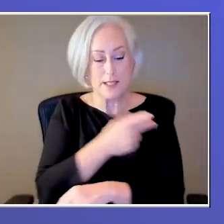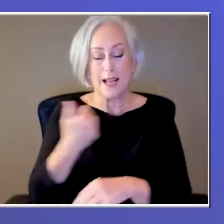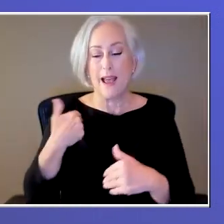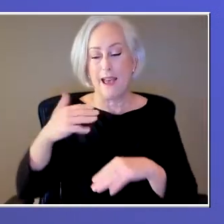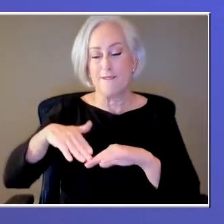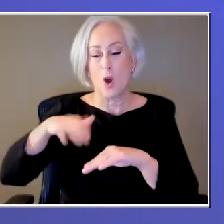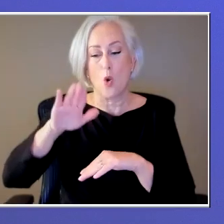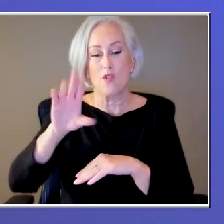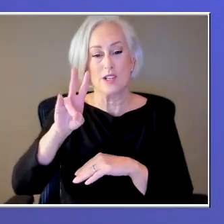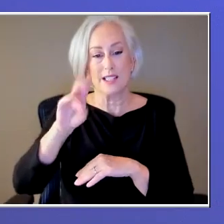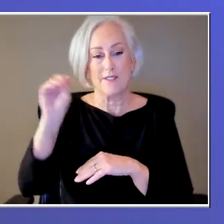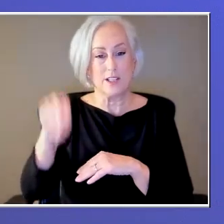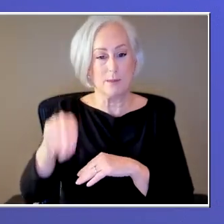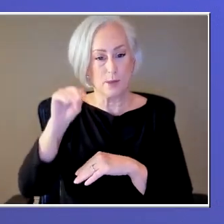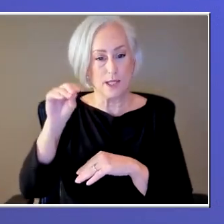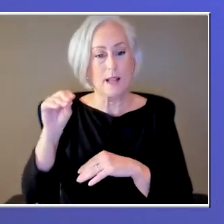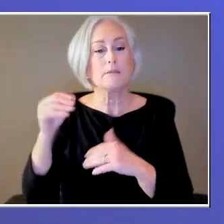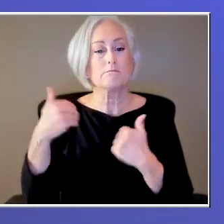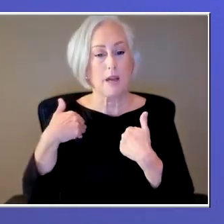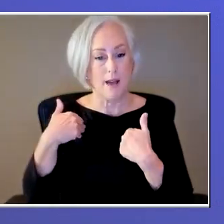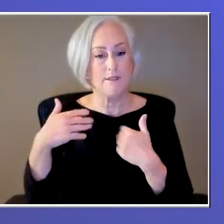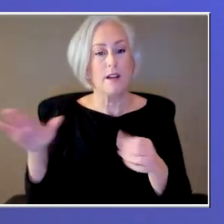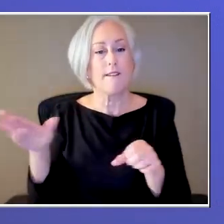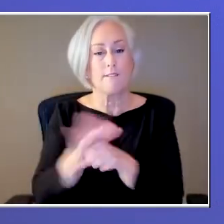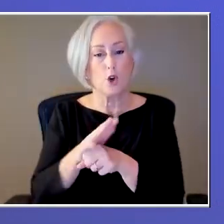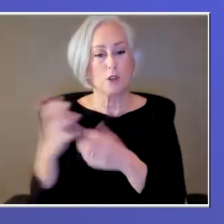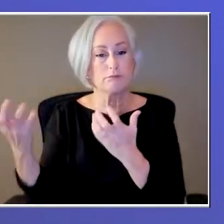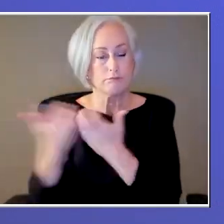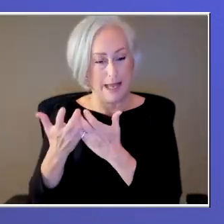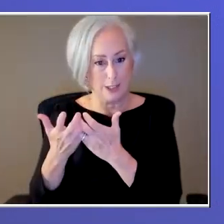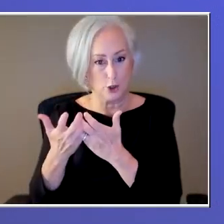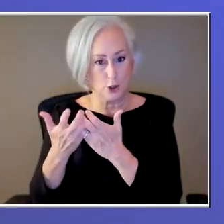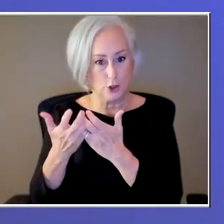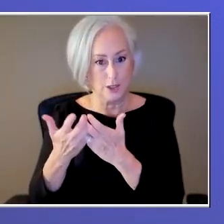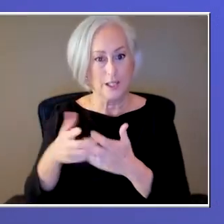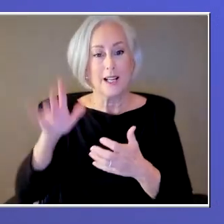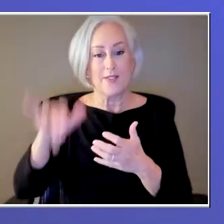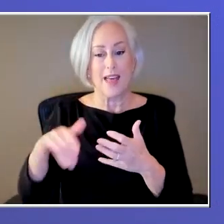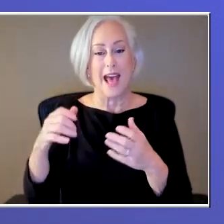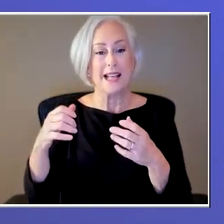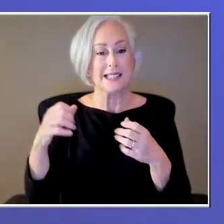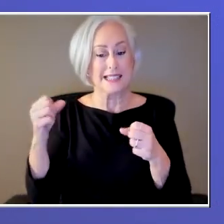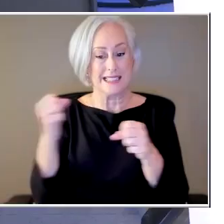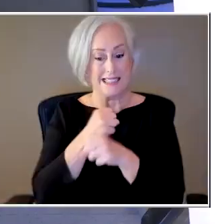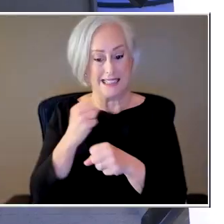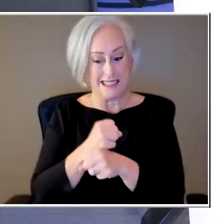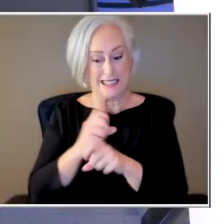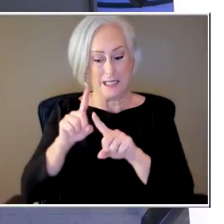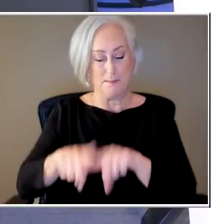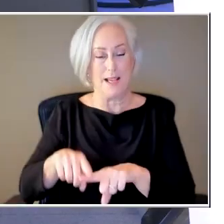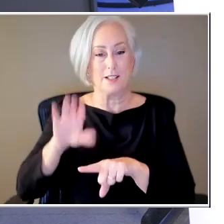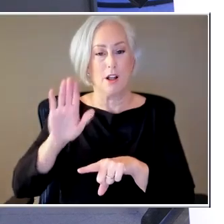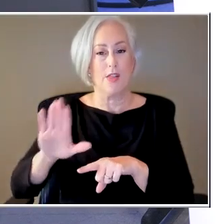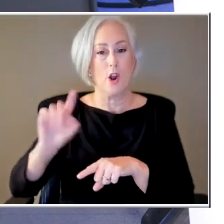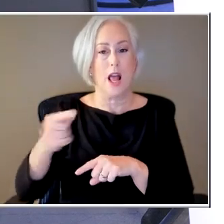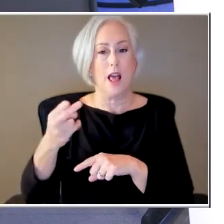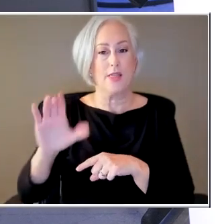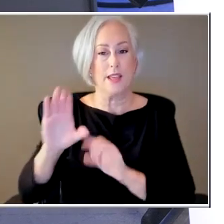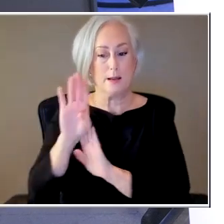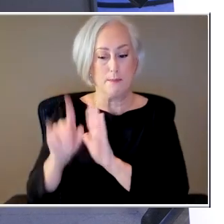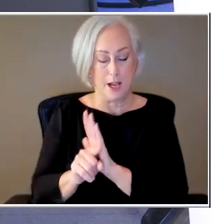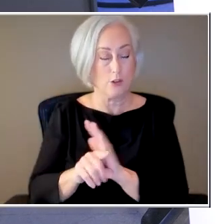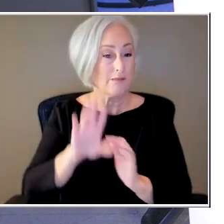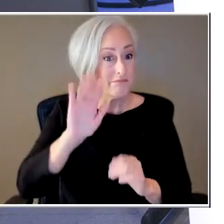a full match, but that statistic of finding a full match goes down based on ethnicity. All right, and this is kind of why we're doing the show.